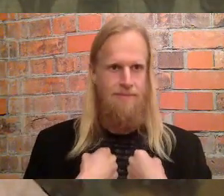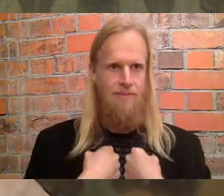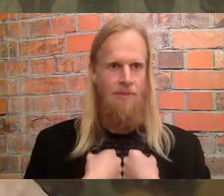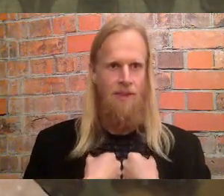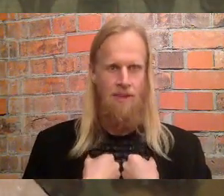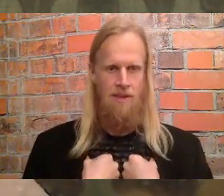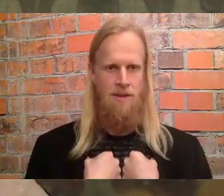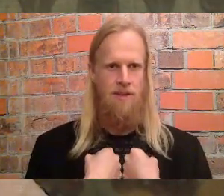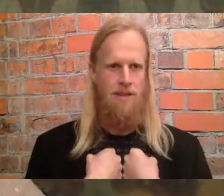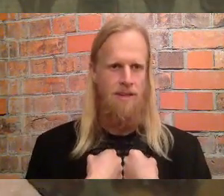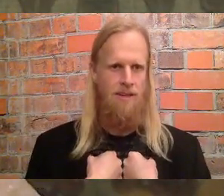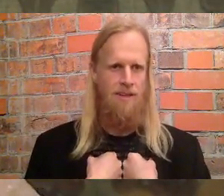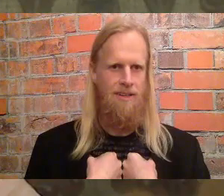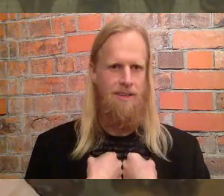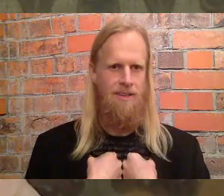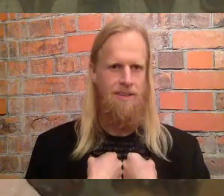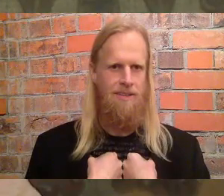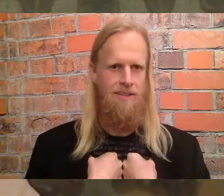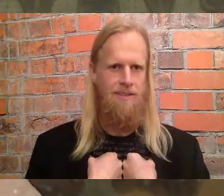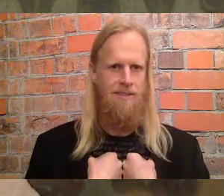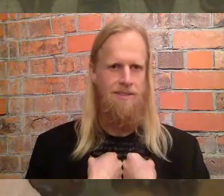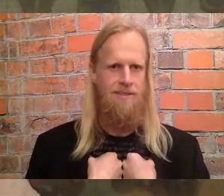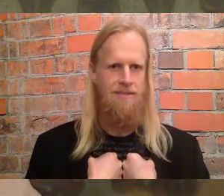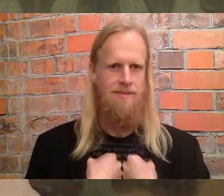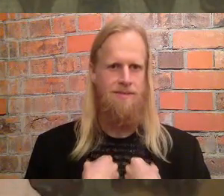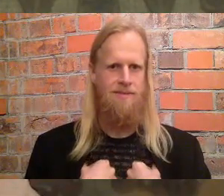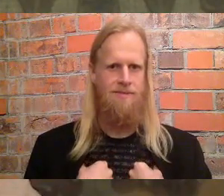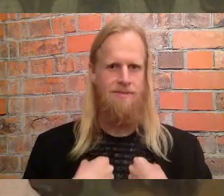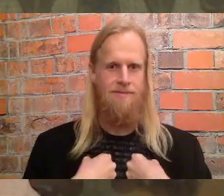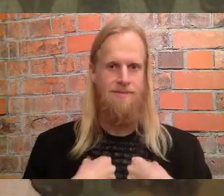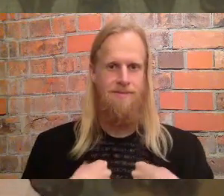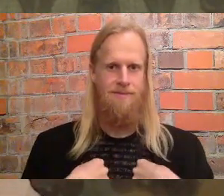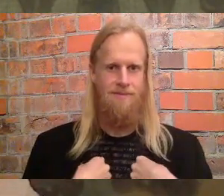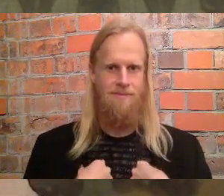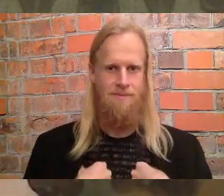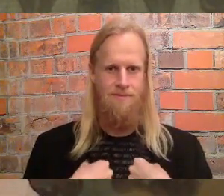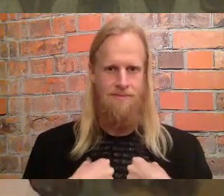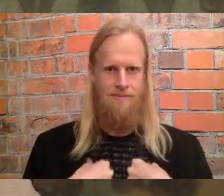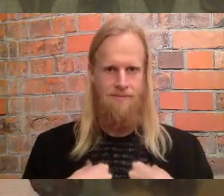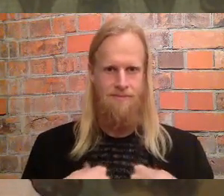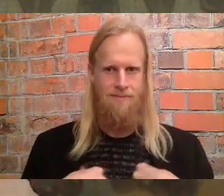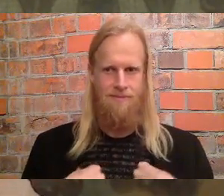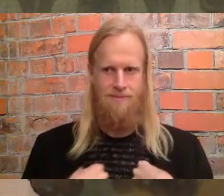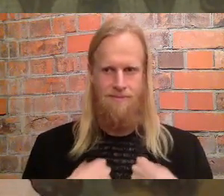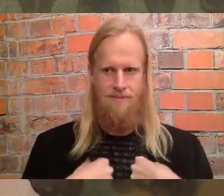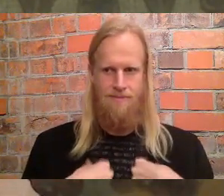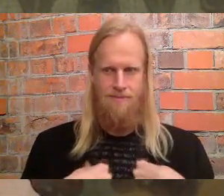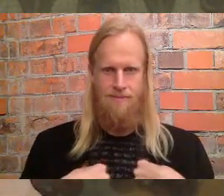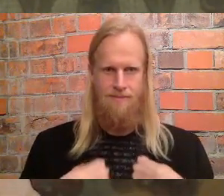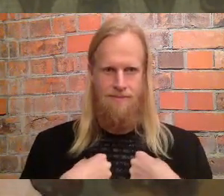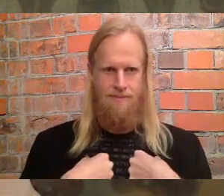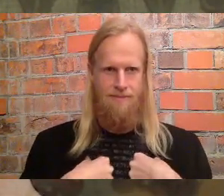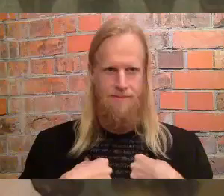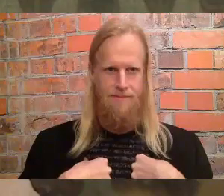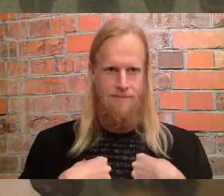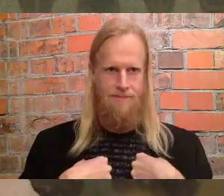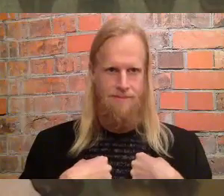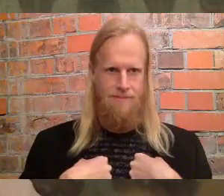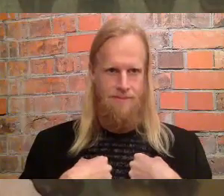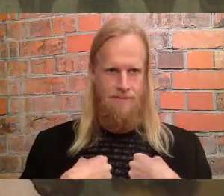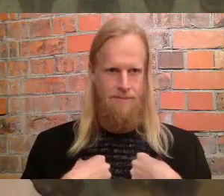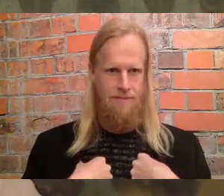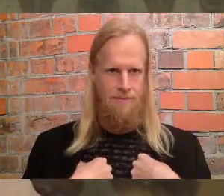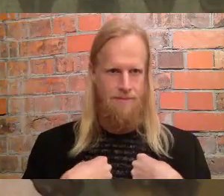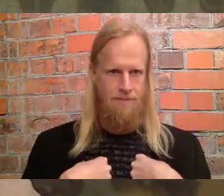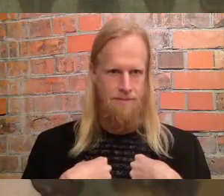And follow along with me as I tap on myself, you tap on yourself, repeating what I say, feeling free to